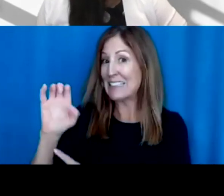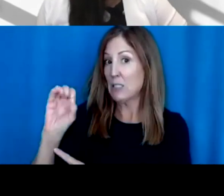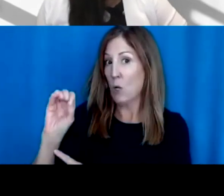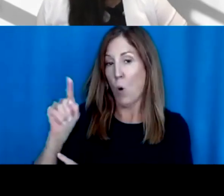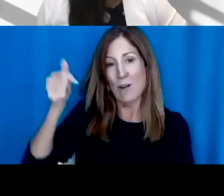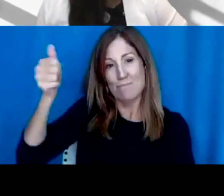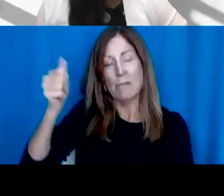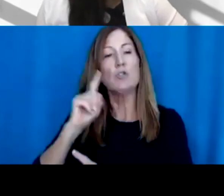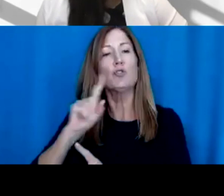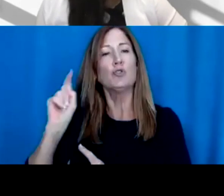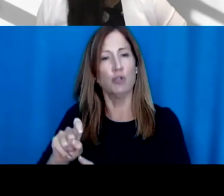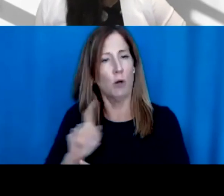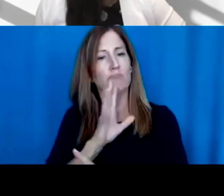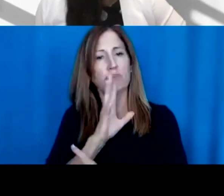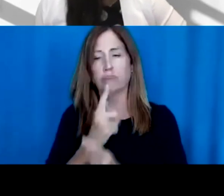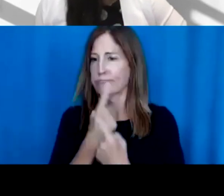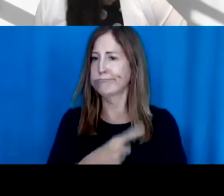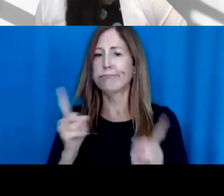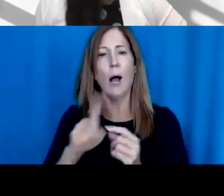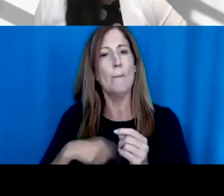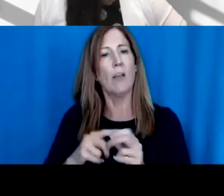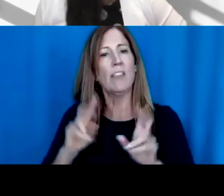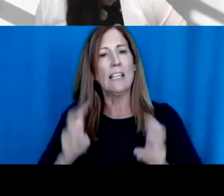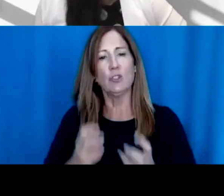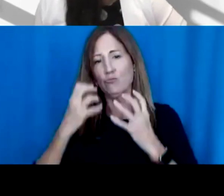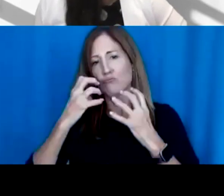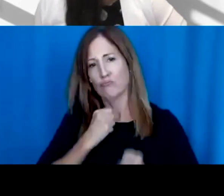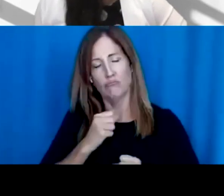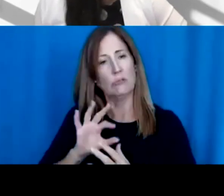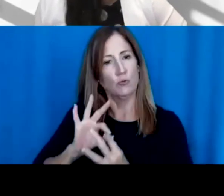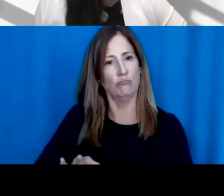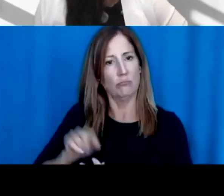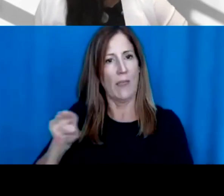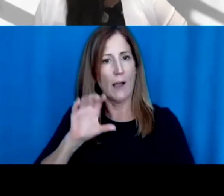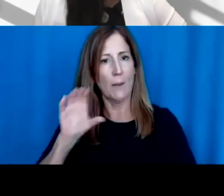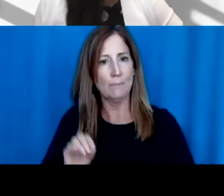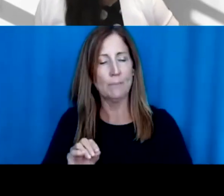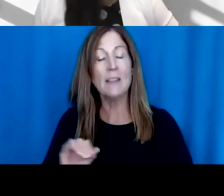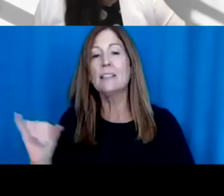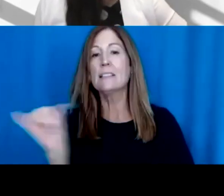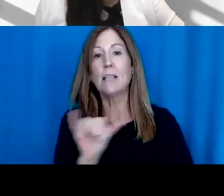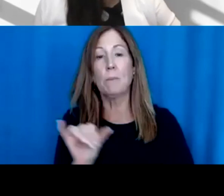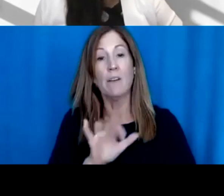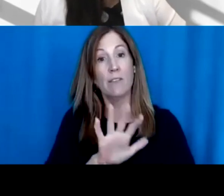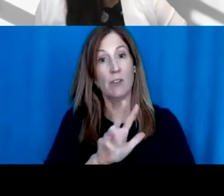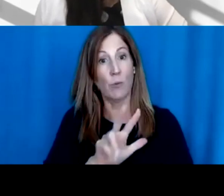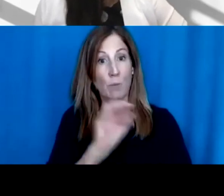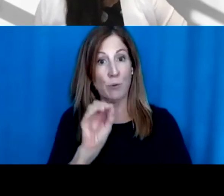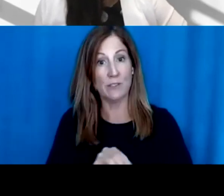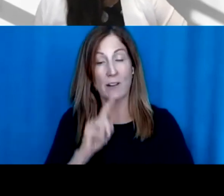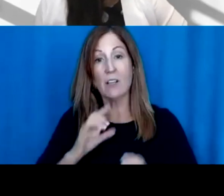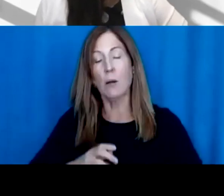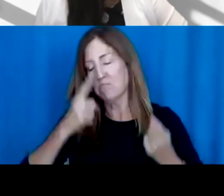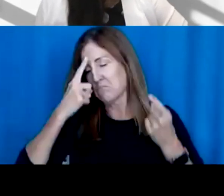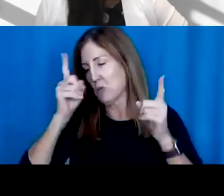be speaking publicly about the issues that are important to them. And similarly, 53% of consumers agree